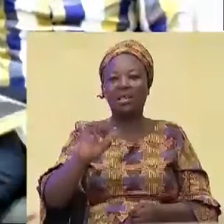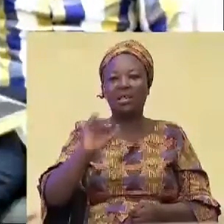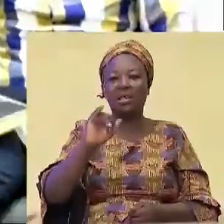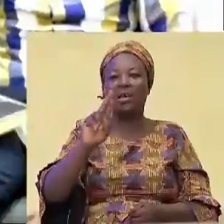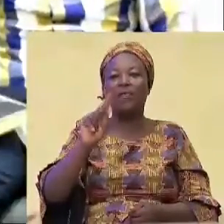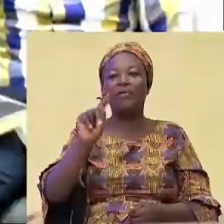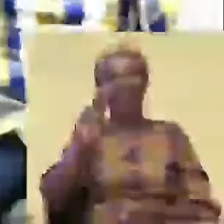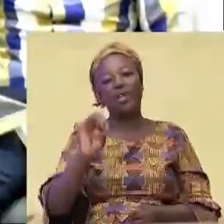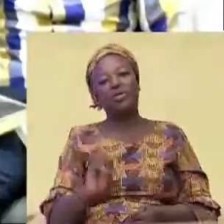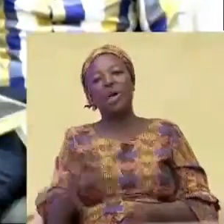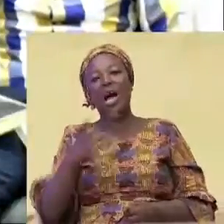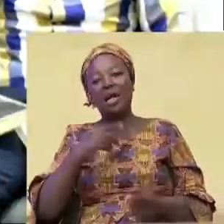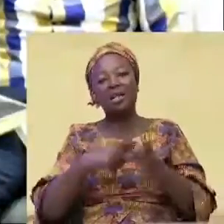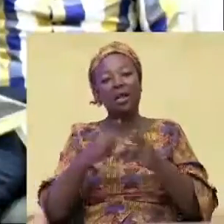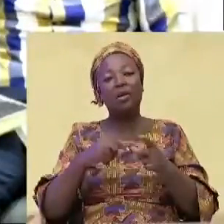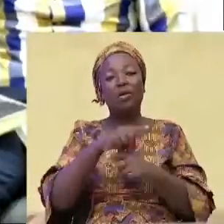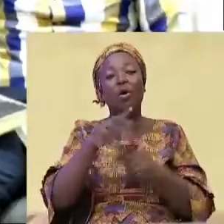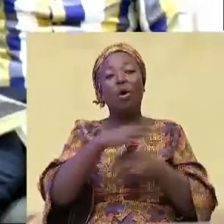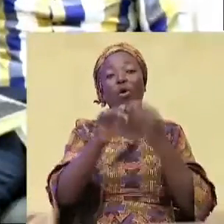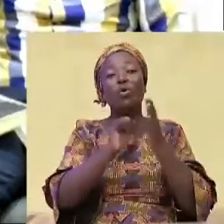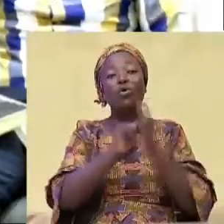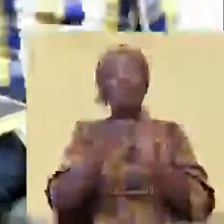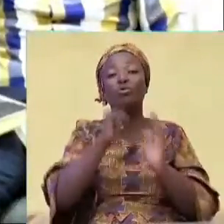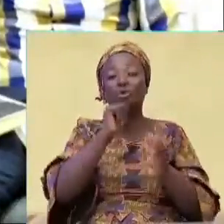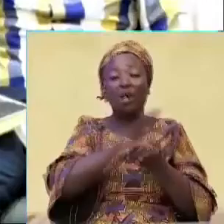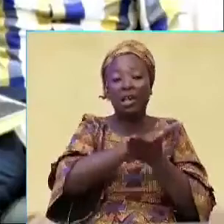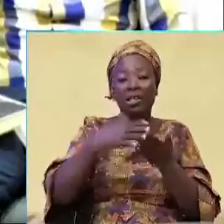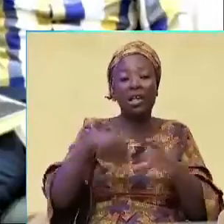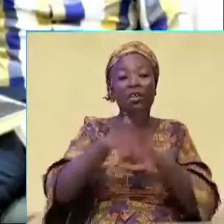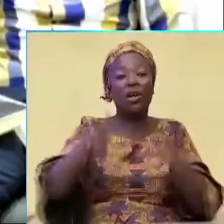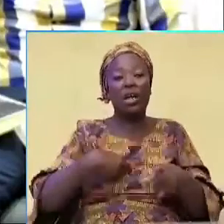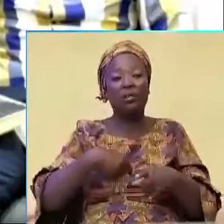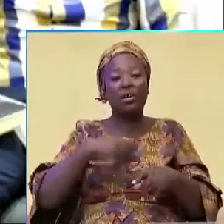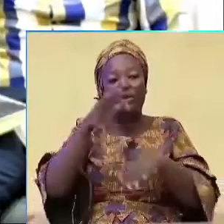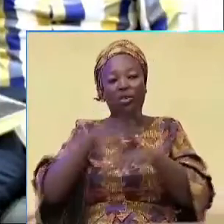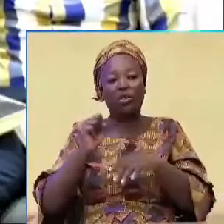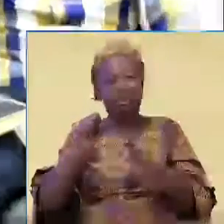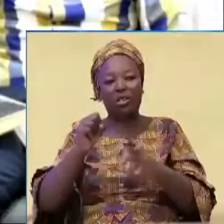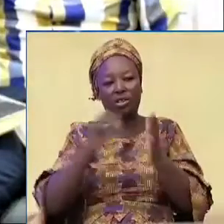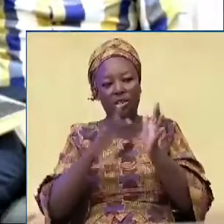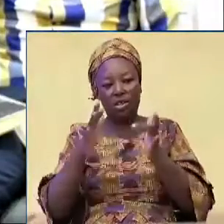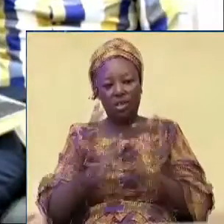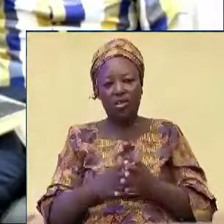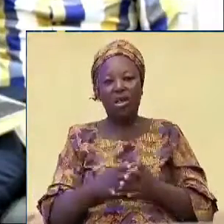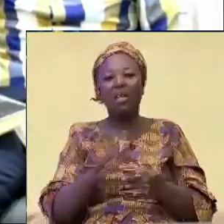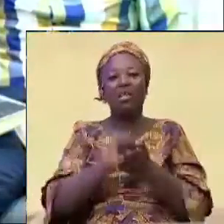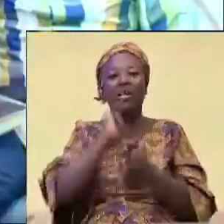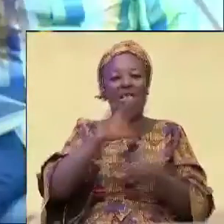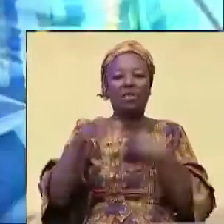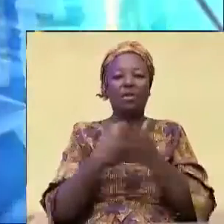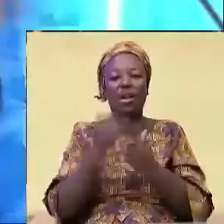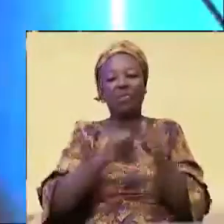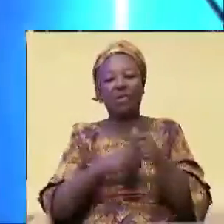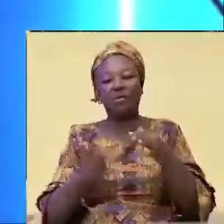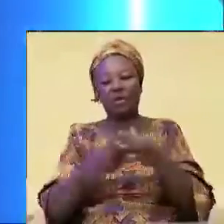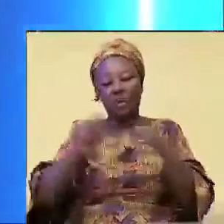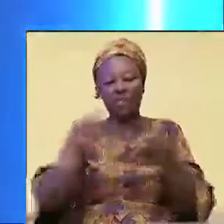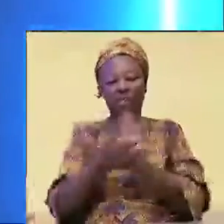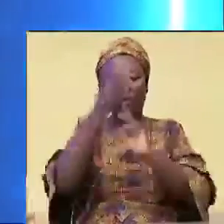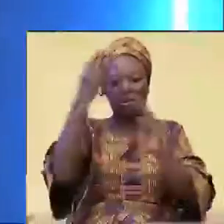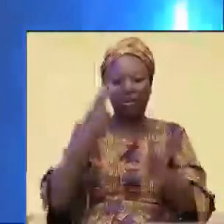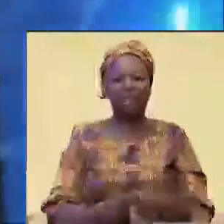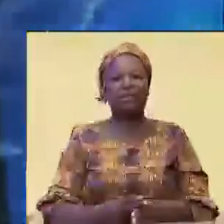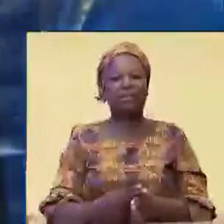all those unclean things in your life, touching Jesus, that's all, everything will vanish